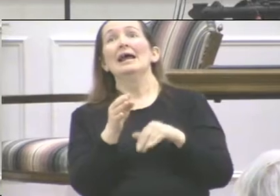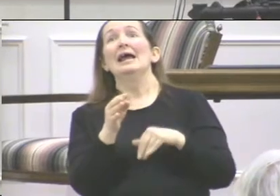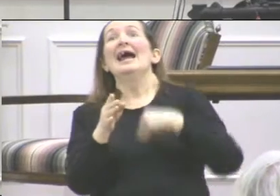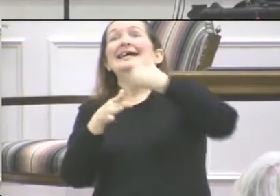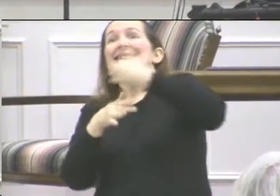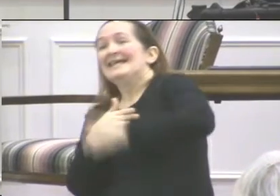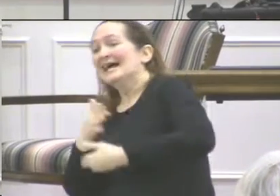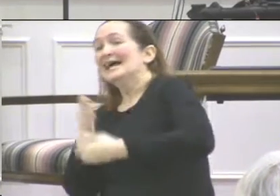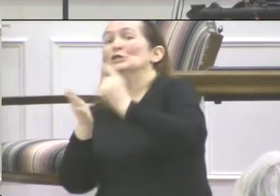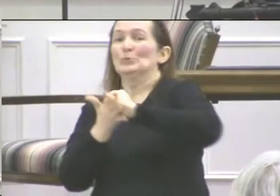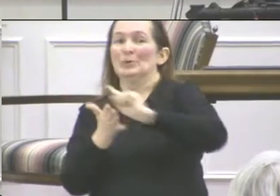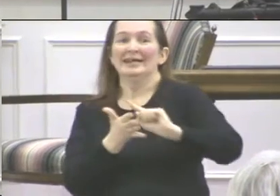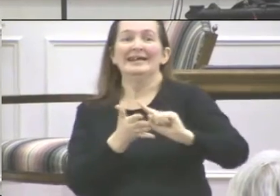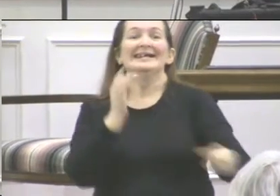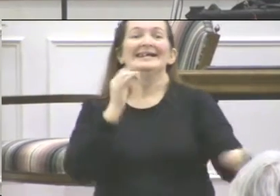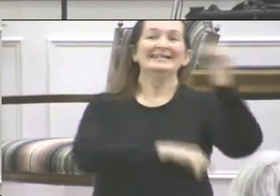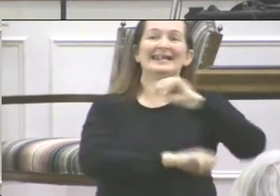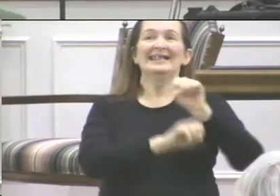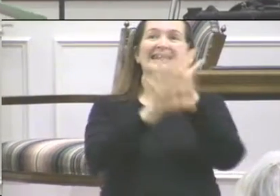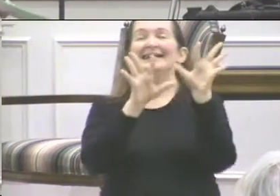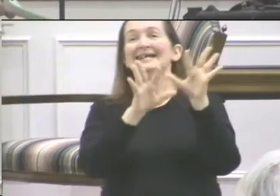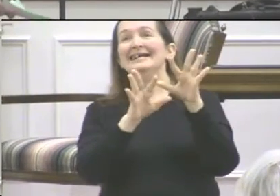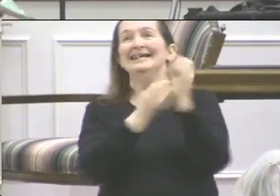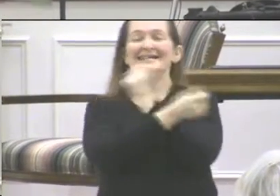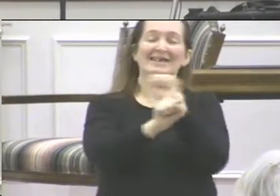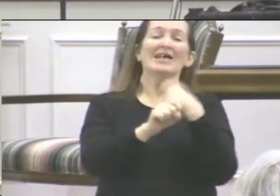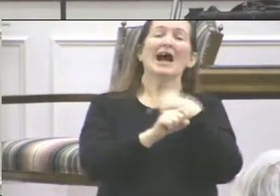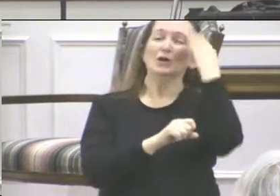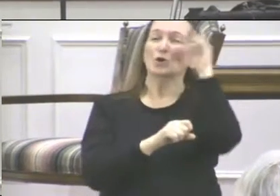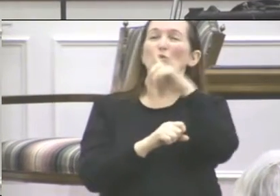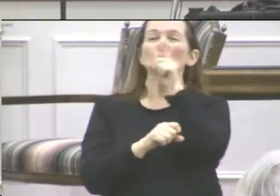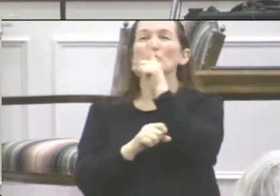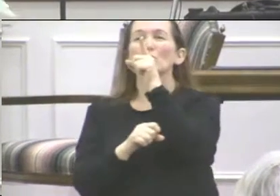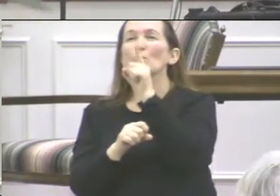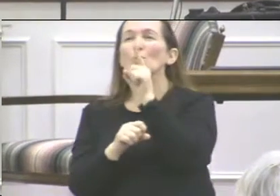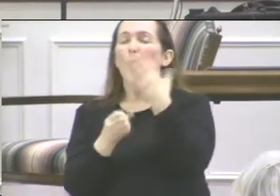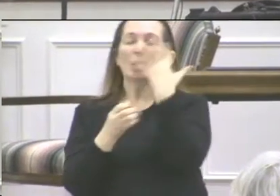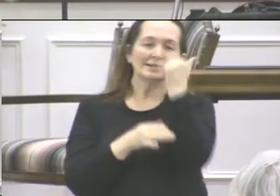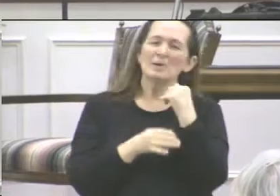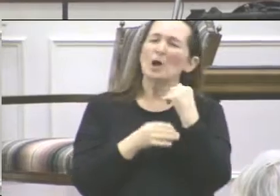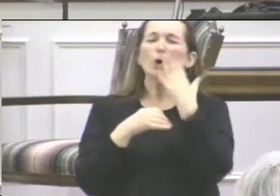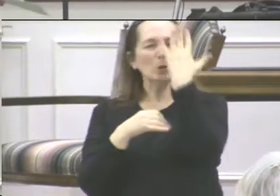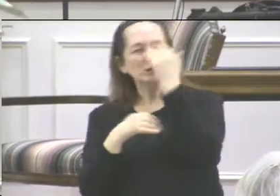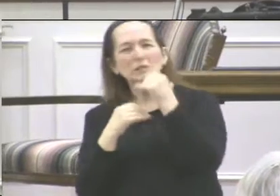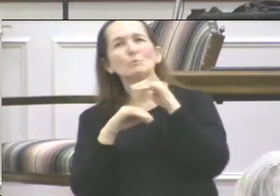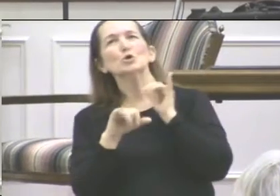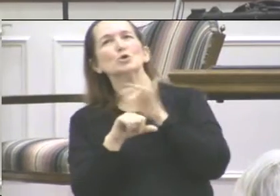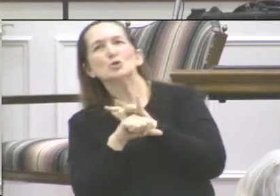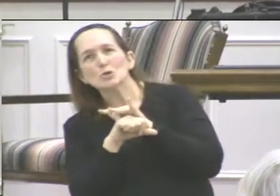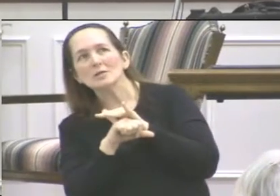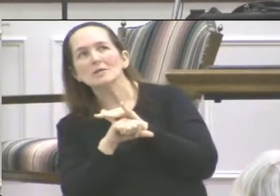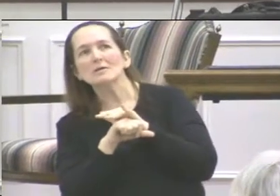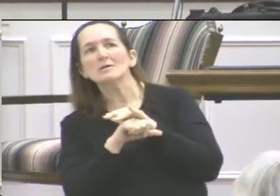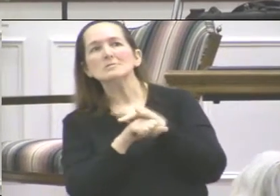daylight savings, and I know you really, really, really want to sleep. Get to bed at 9 o'clock, 10 o'clock, whatever. Get some sleep.